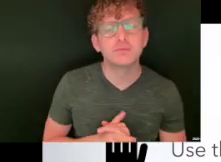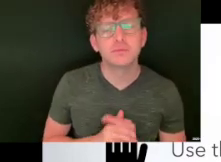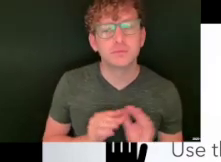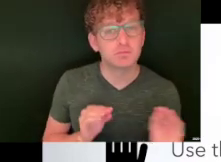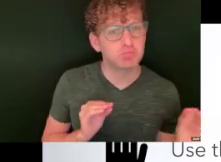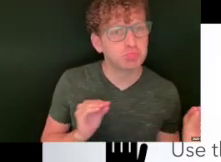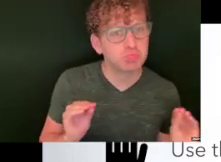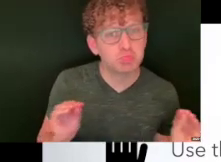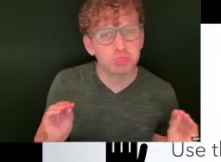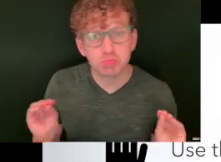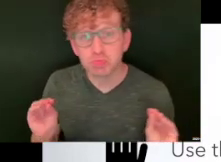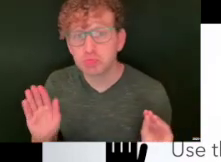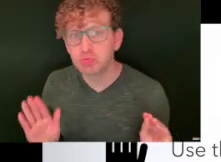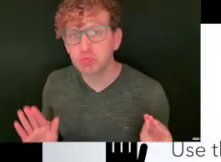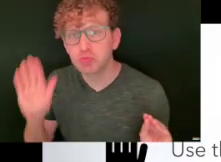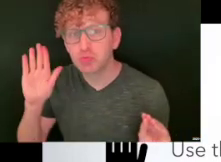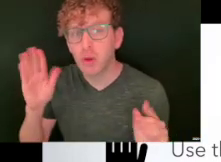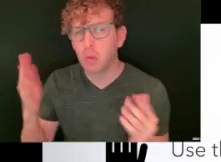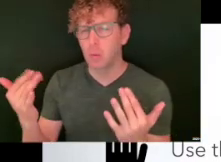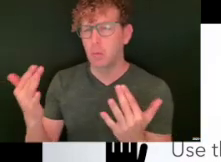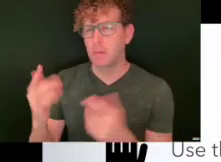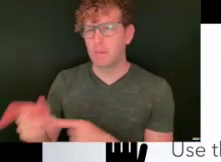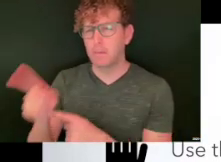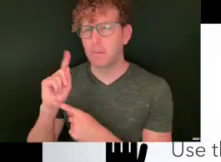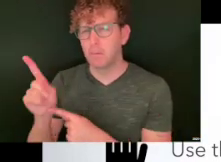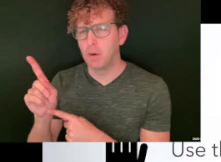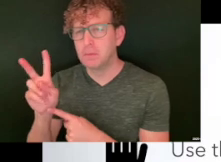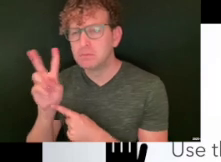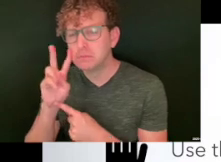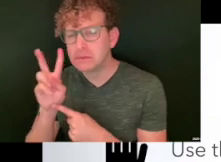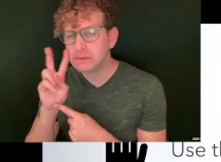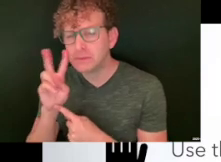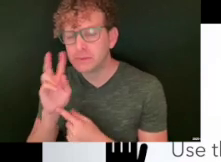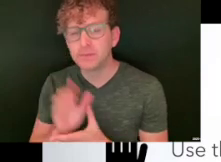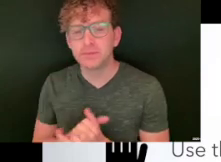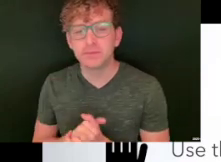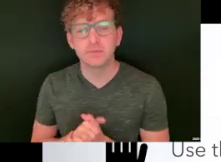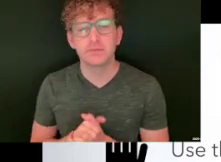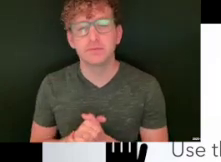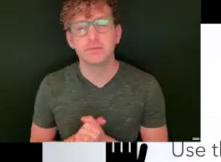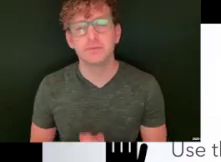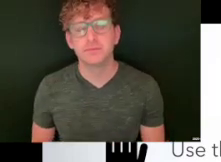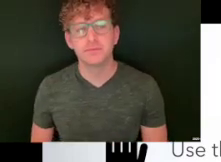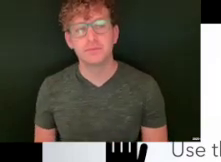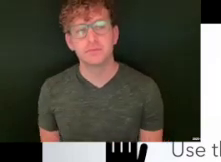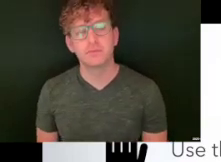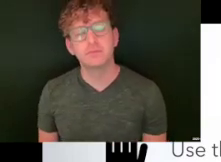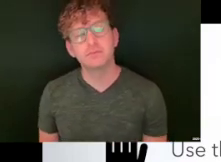Okay, no emails.